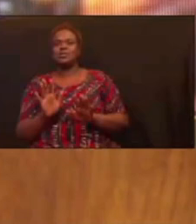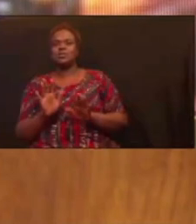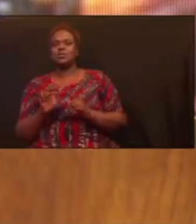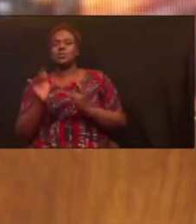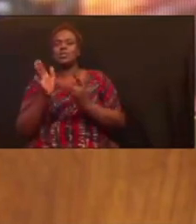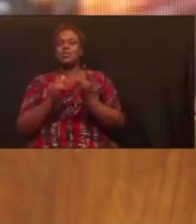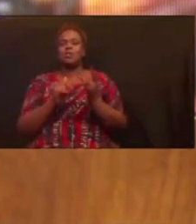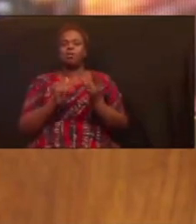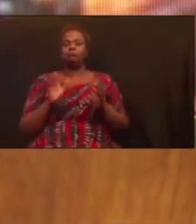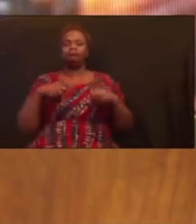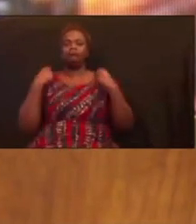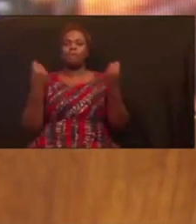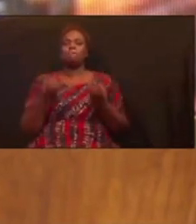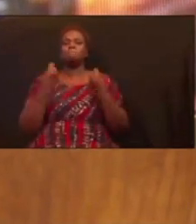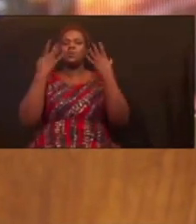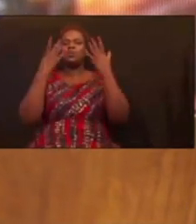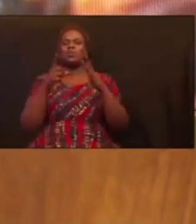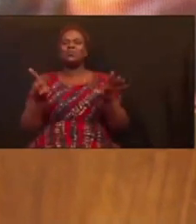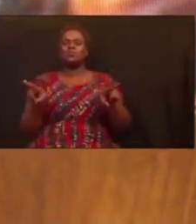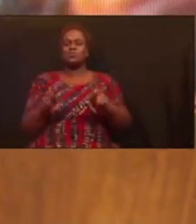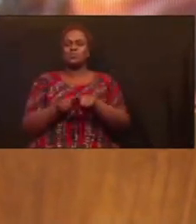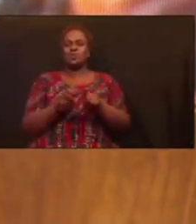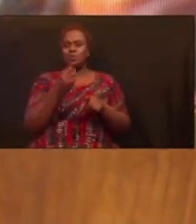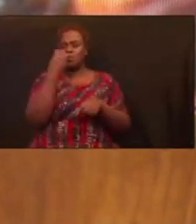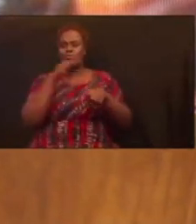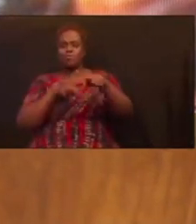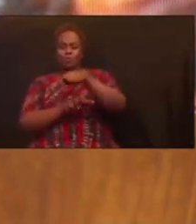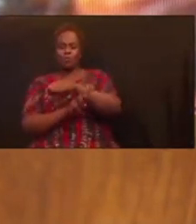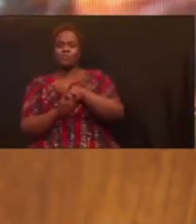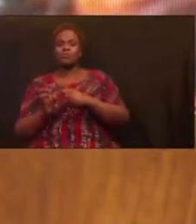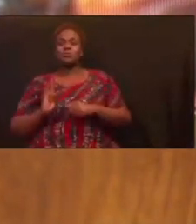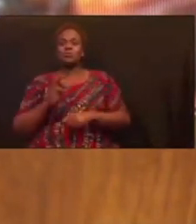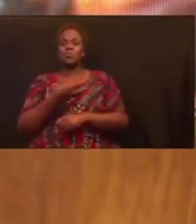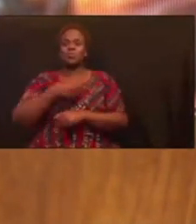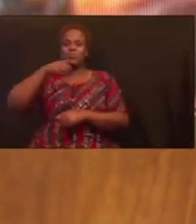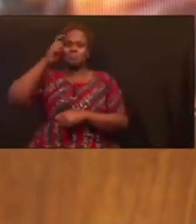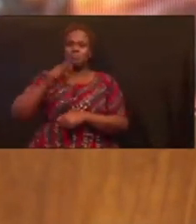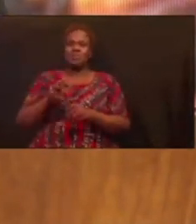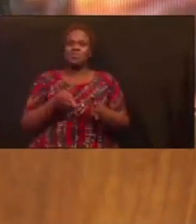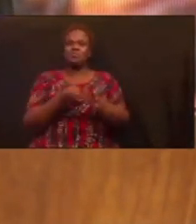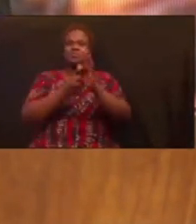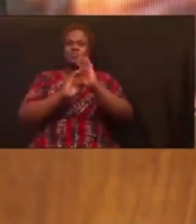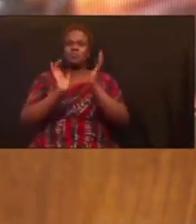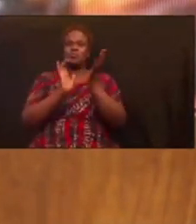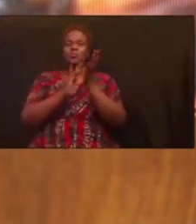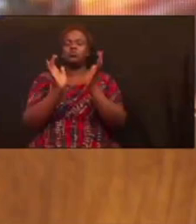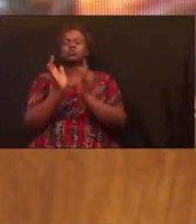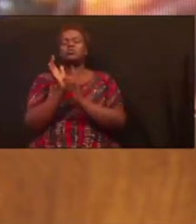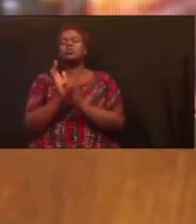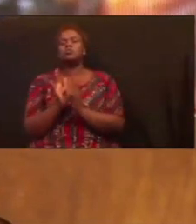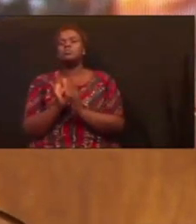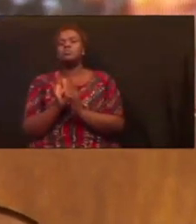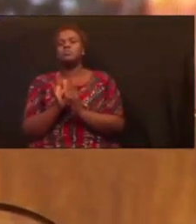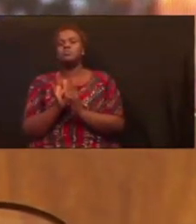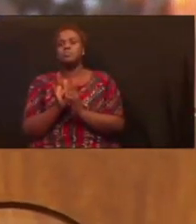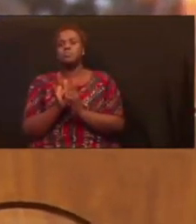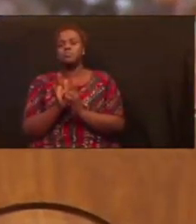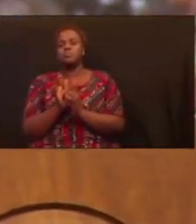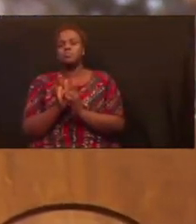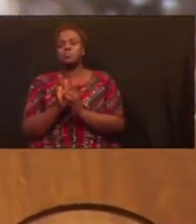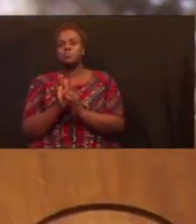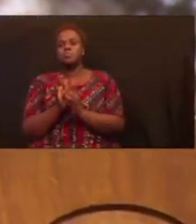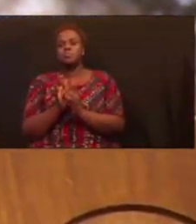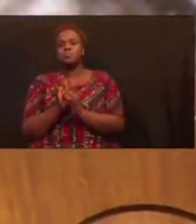prophecy, more than the gifts of the Spirit, we must restore Jesus. It says, John 17 and verse 3, and this